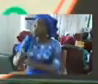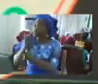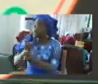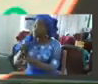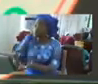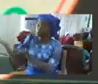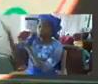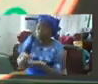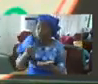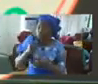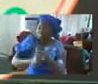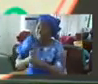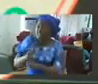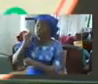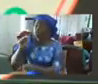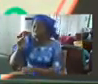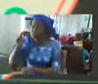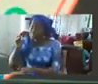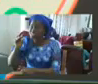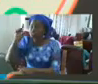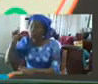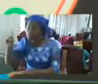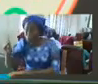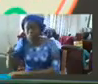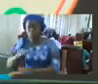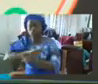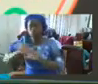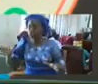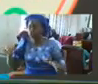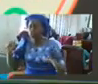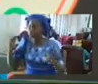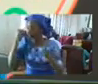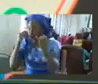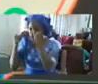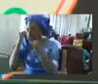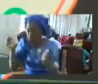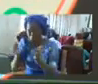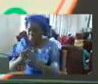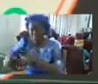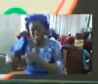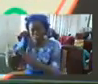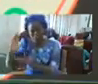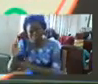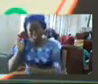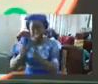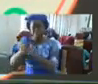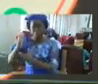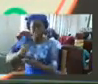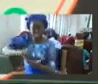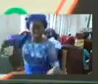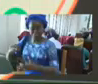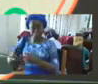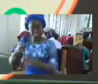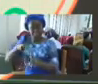2021, don't joke with the mercy of God. If he withdraws that mercy, there will be nothing